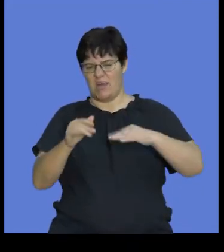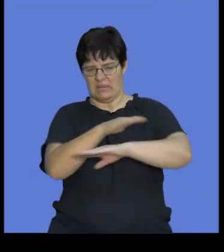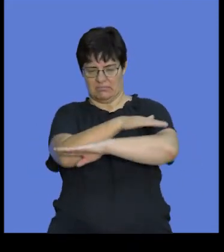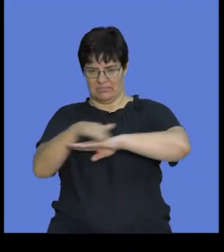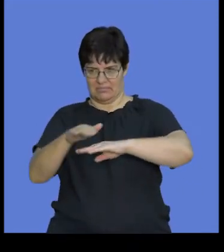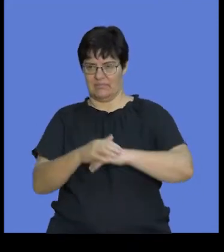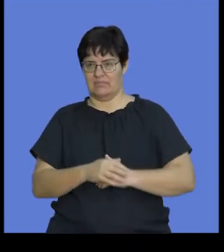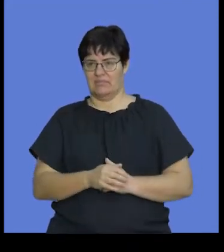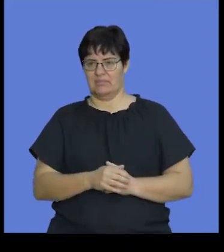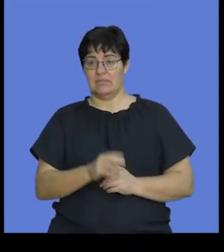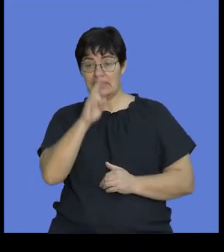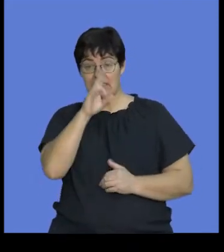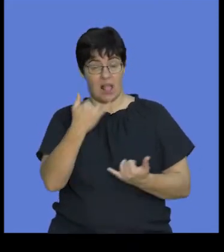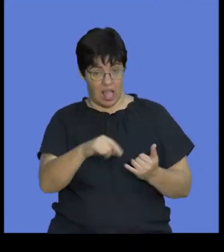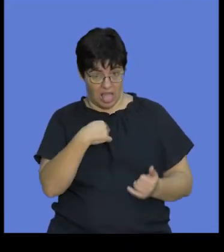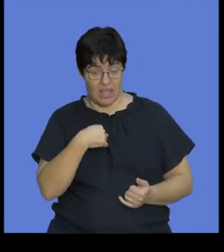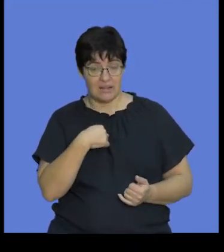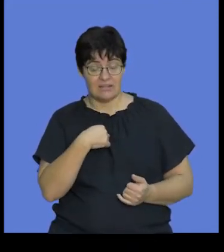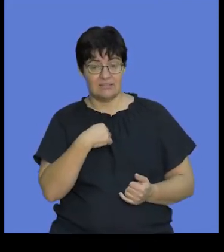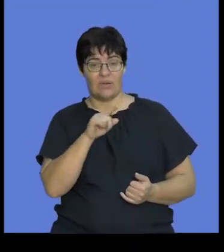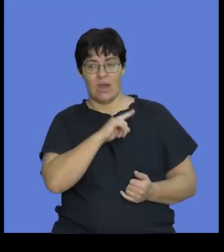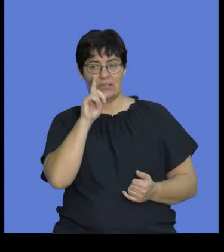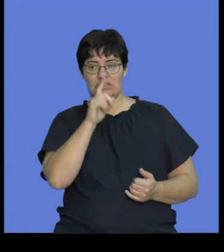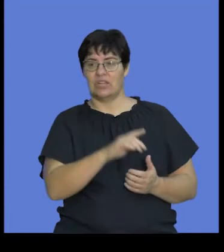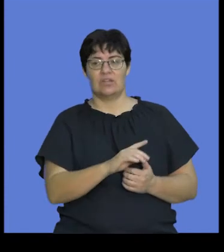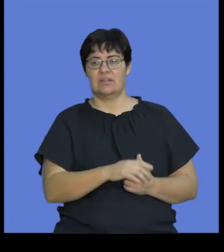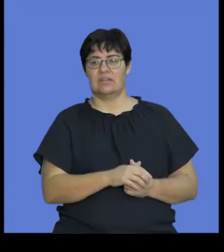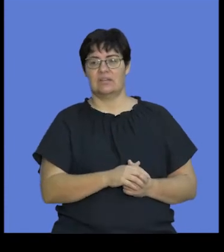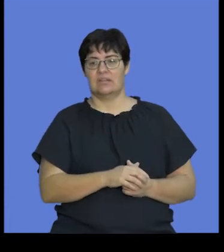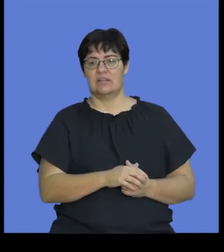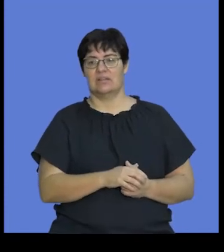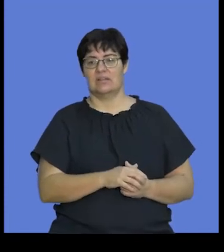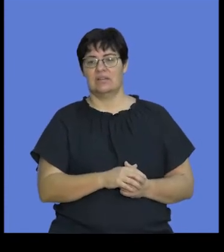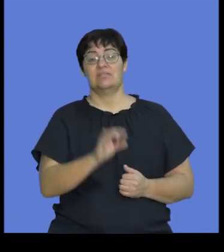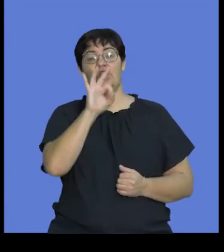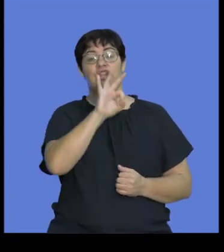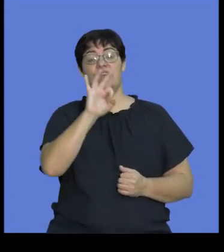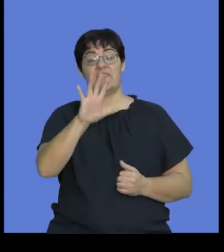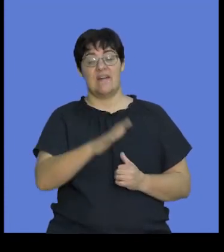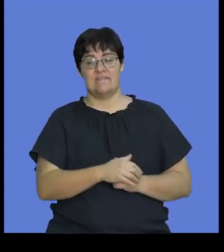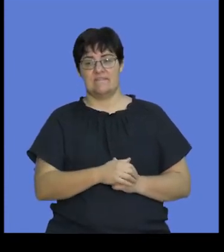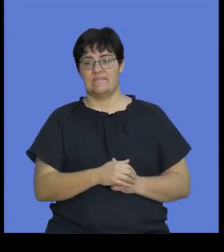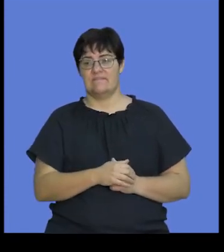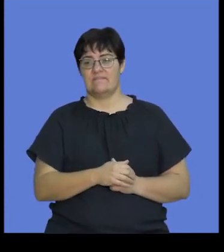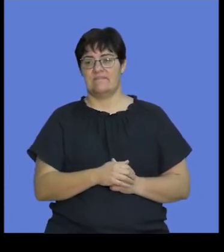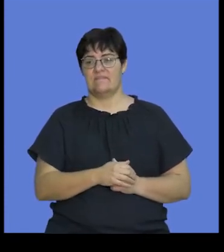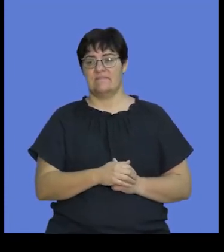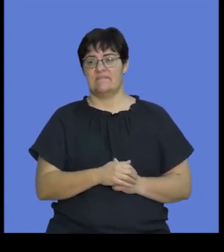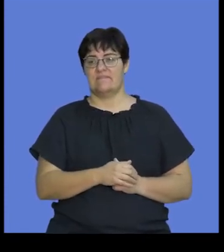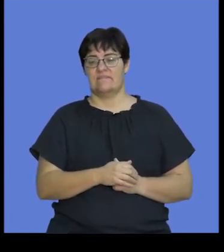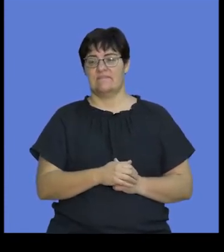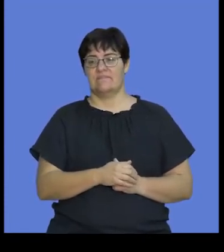7, no, see, this is why you've also got to check because it's not 7, it's 35.